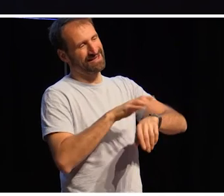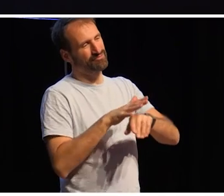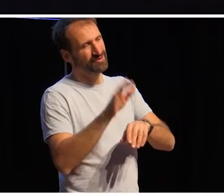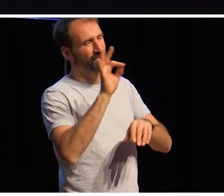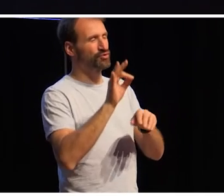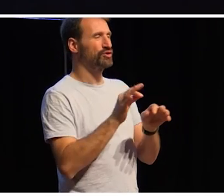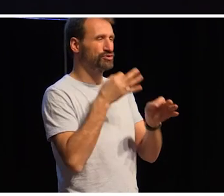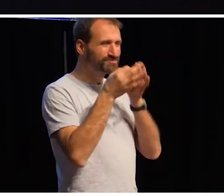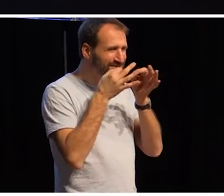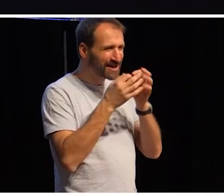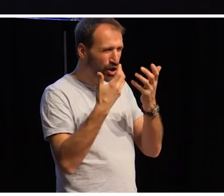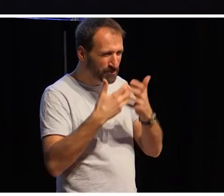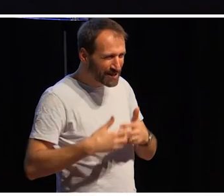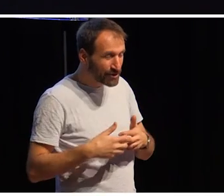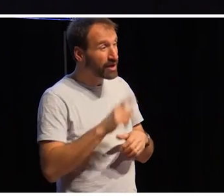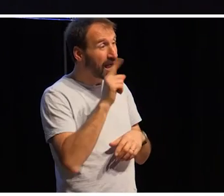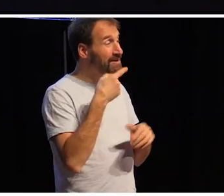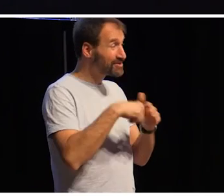is much faster.